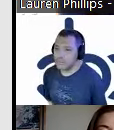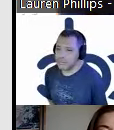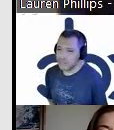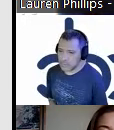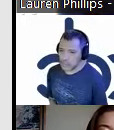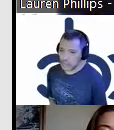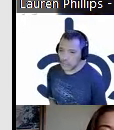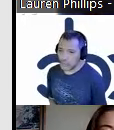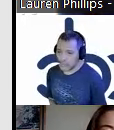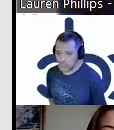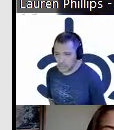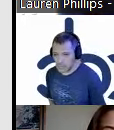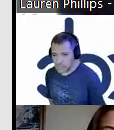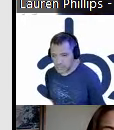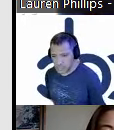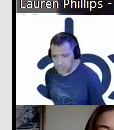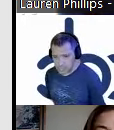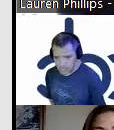But for all the other plans,